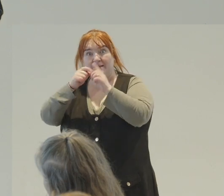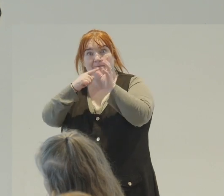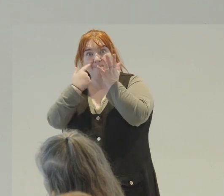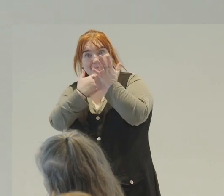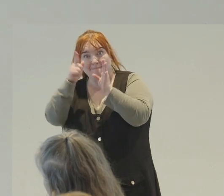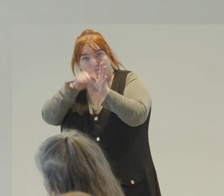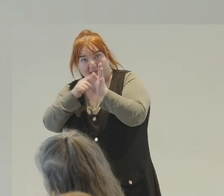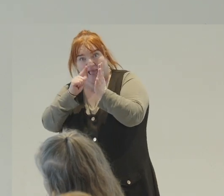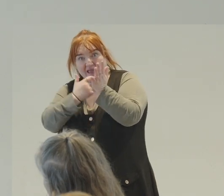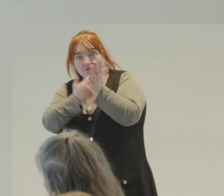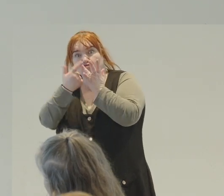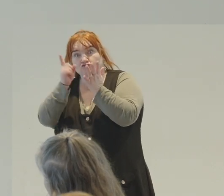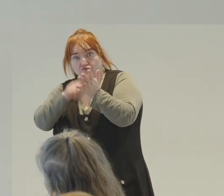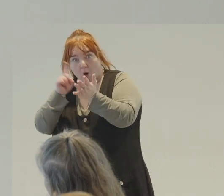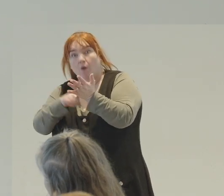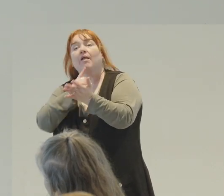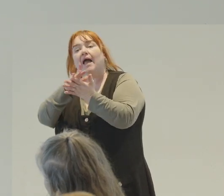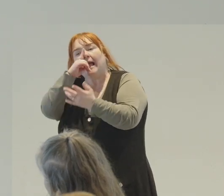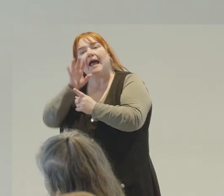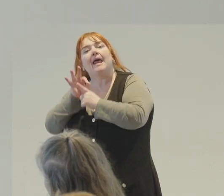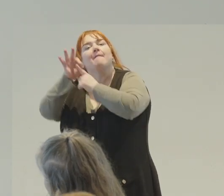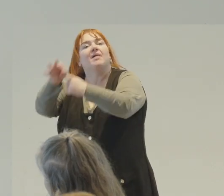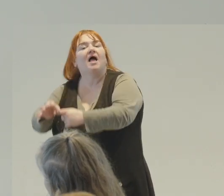they're self-employed, they can't, okay?